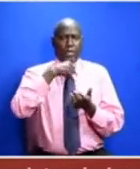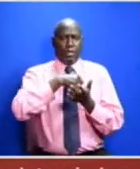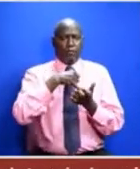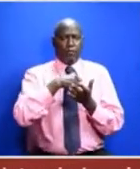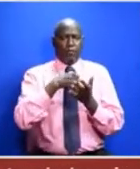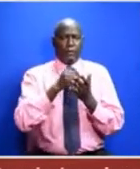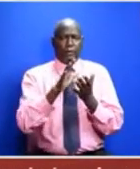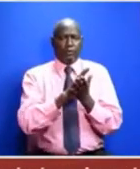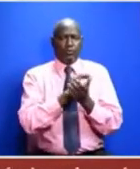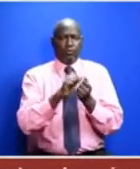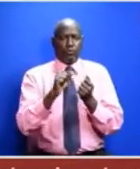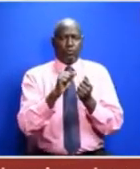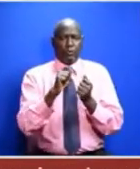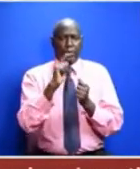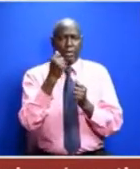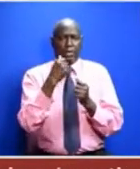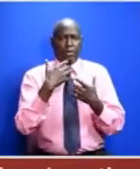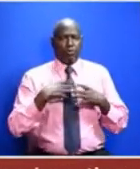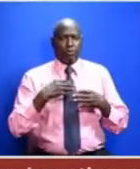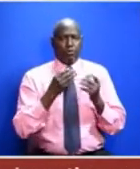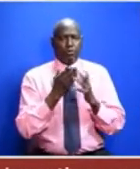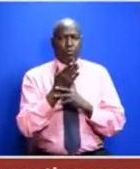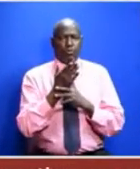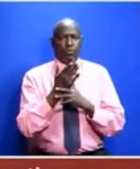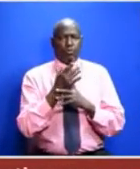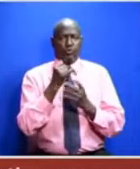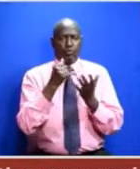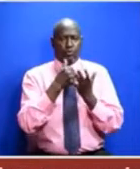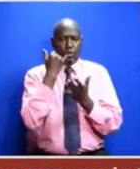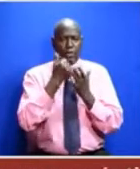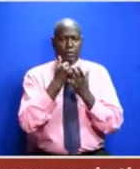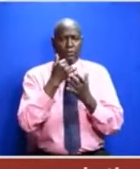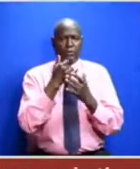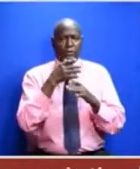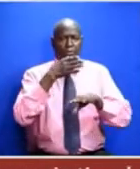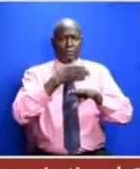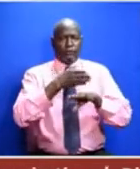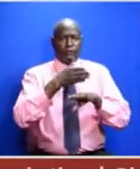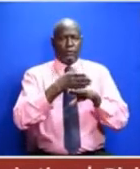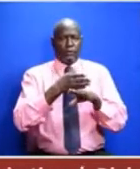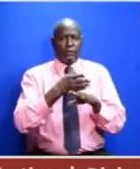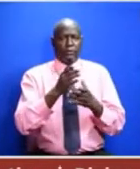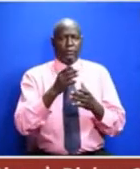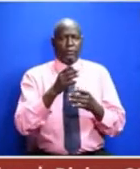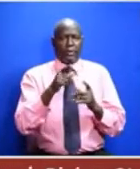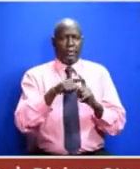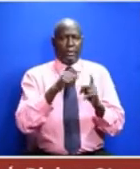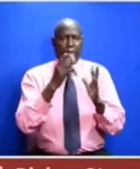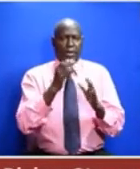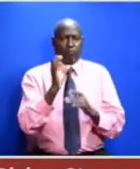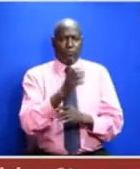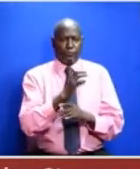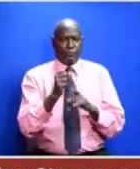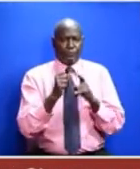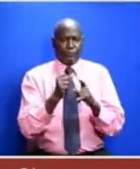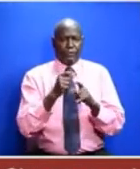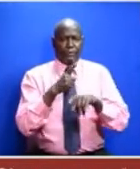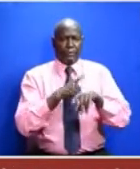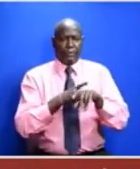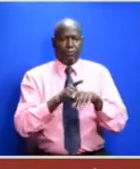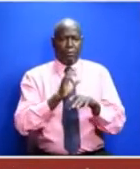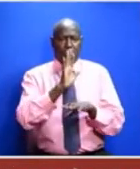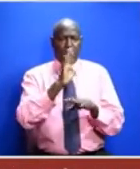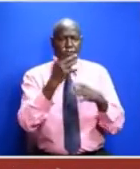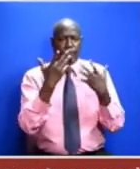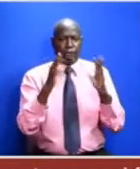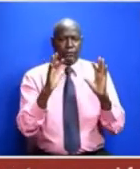Kenyan population through drugs and illicit killer brews, their time is up. And